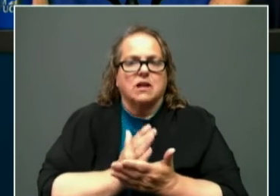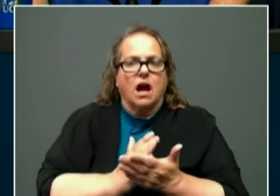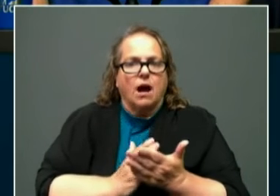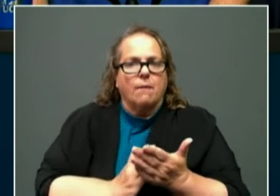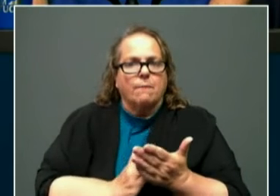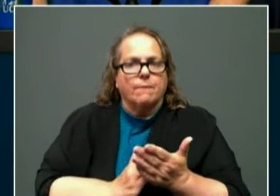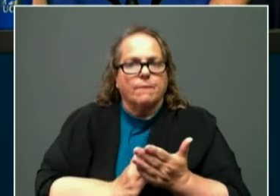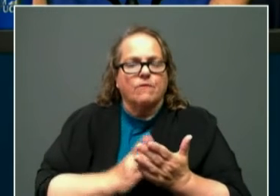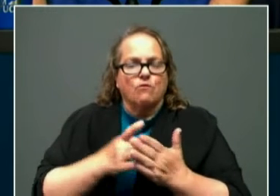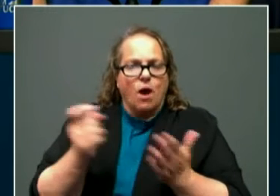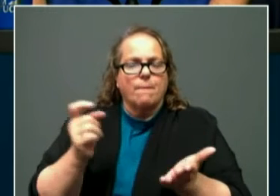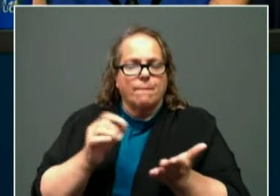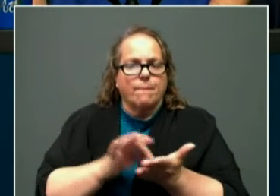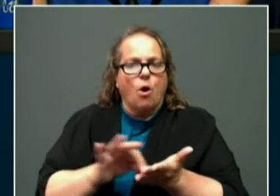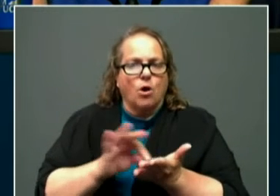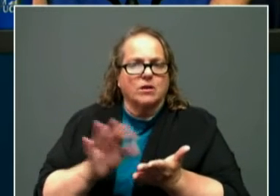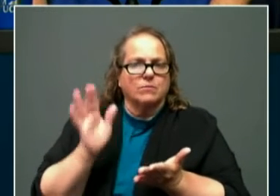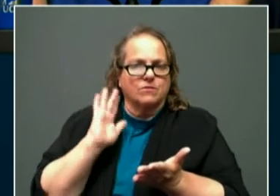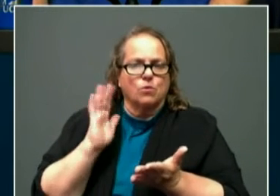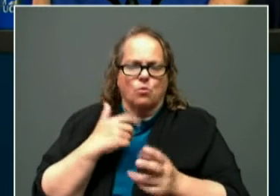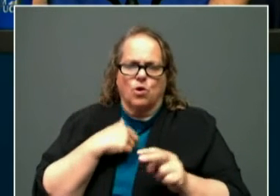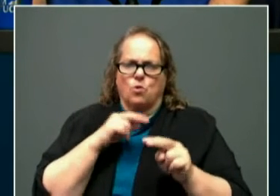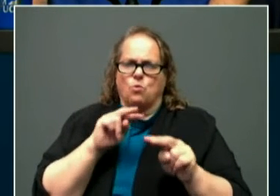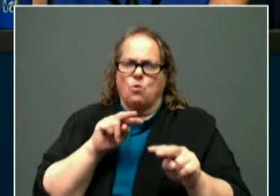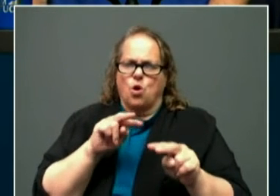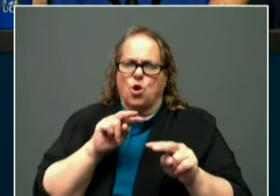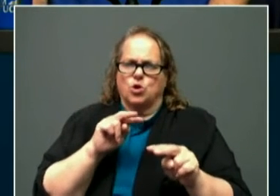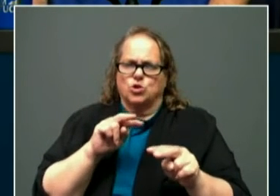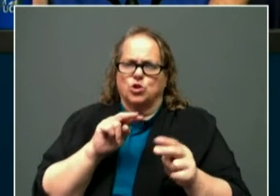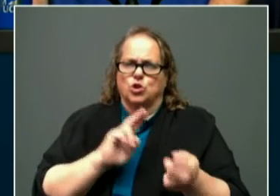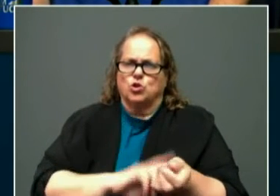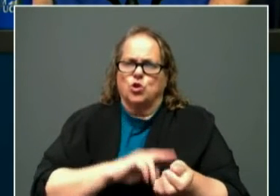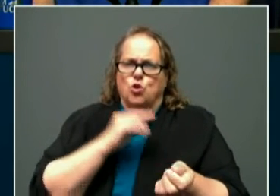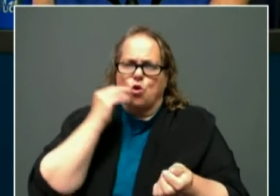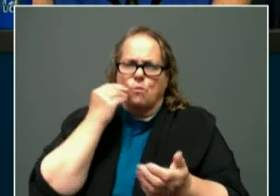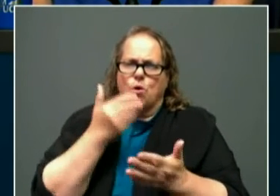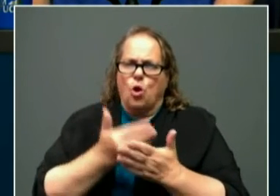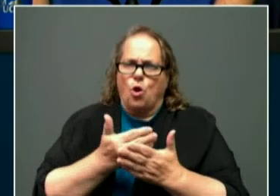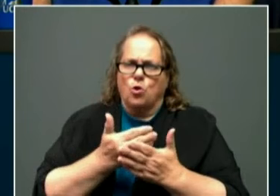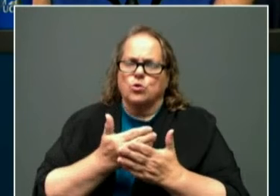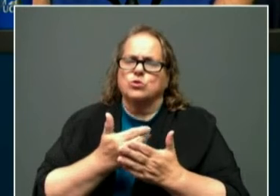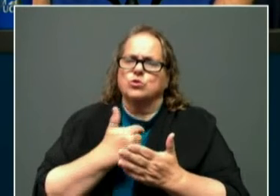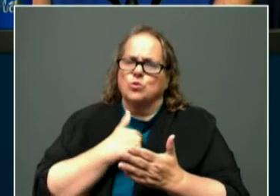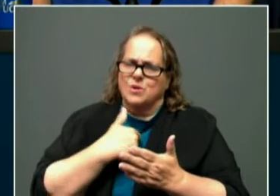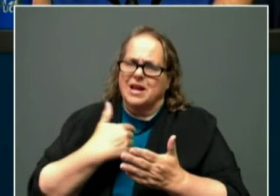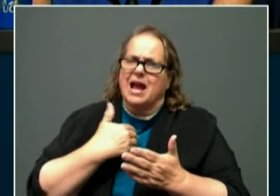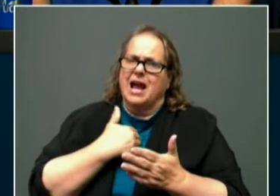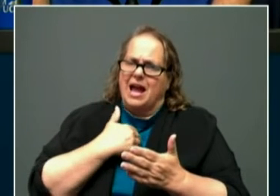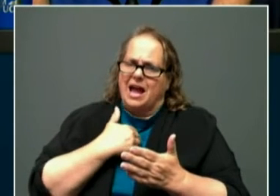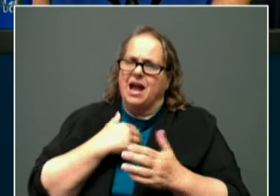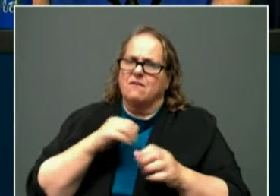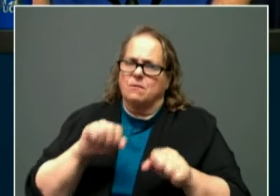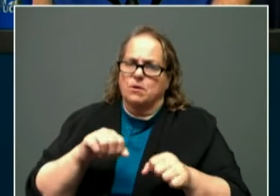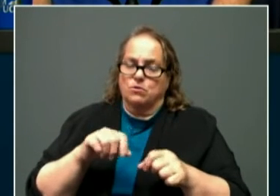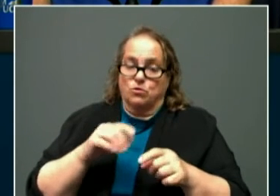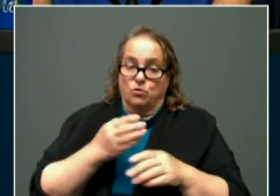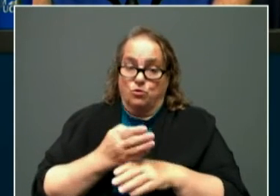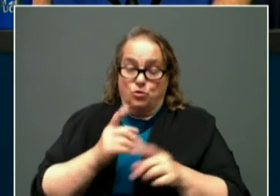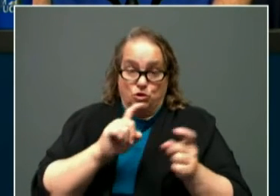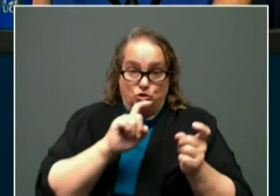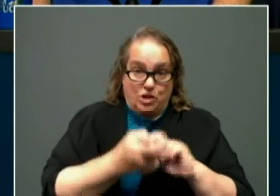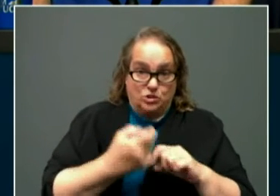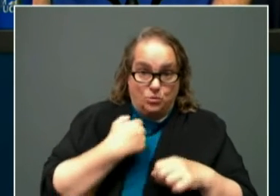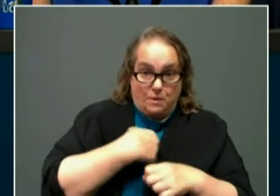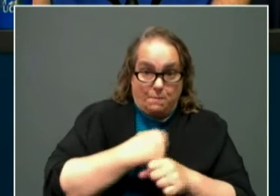audit. We're watching this very closely, and we've got the ability through the changes we made earlier in long-term